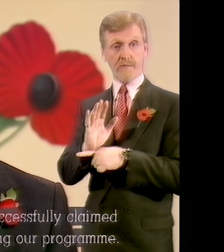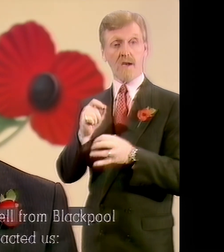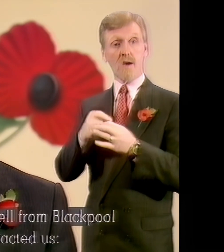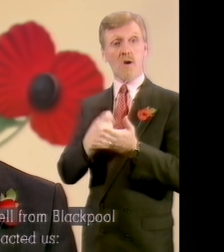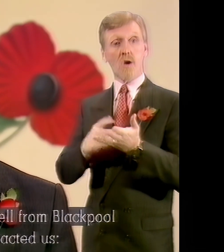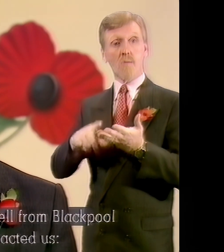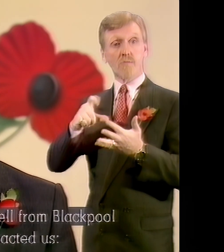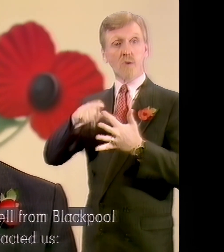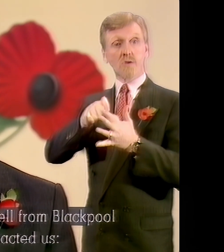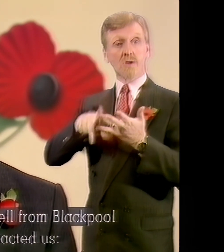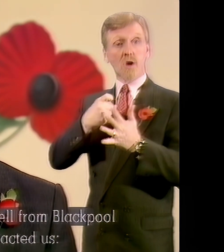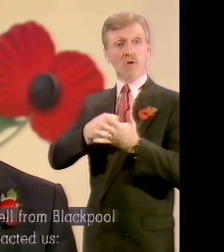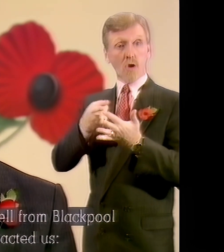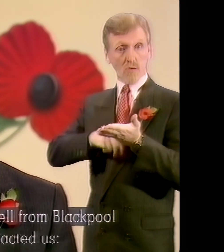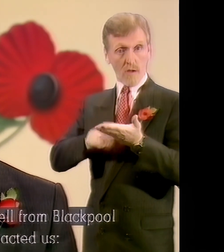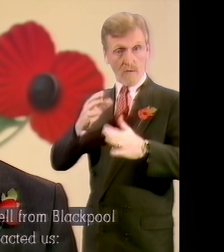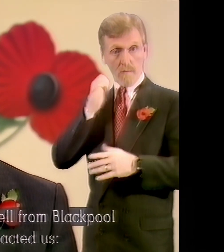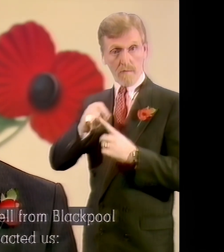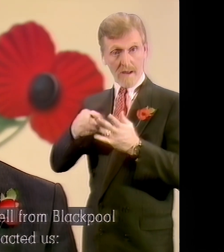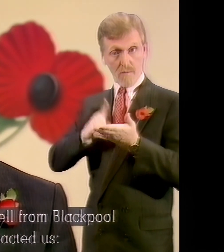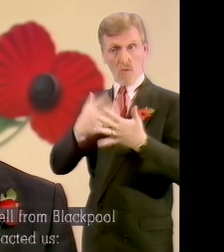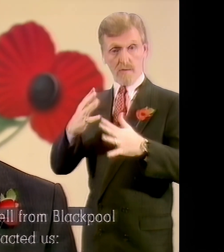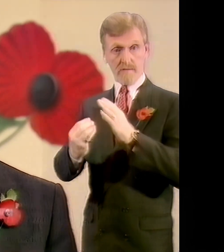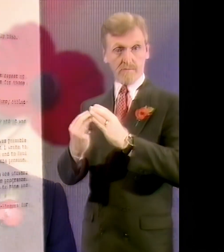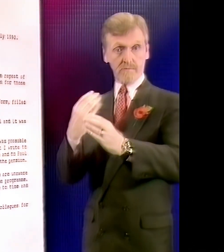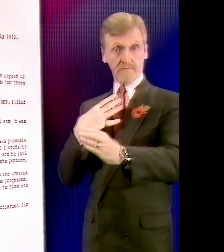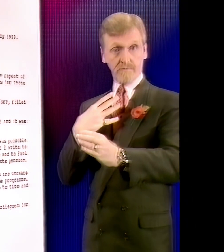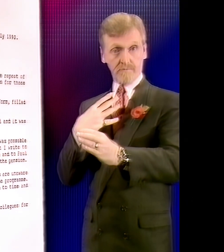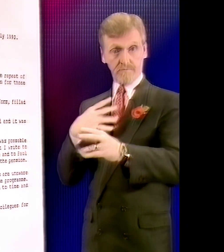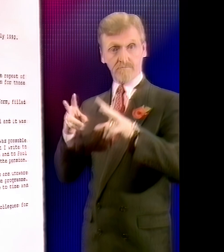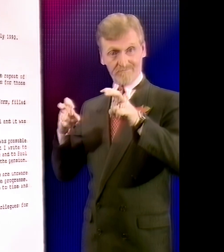This doctor from Blackpool contacted us.